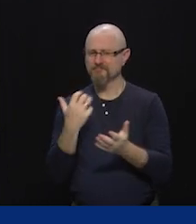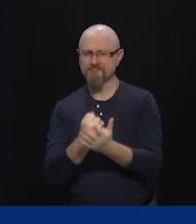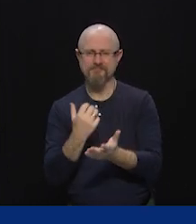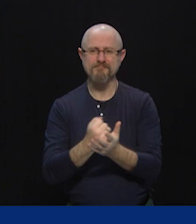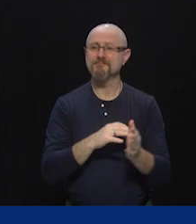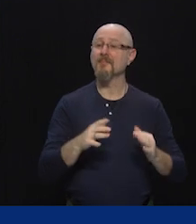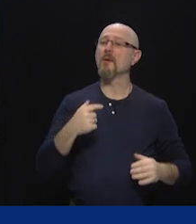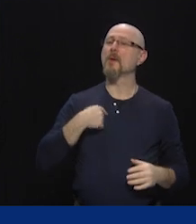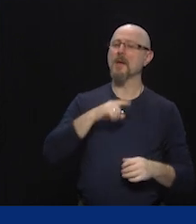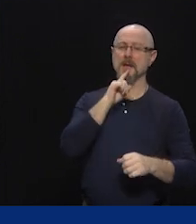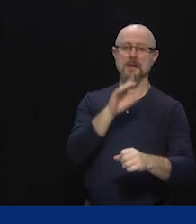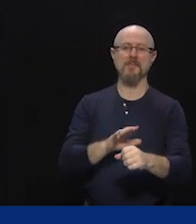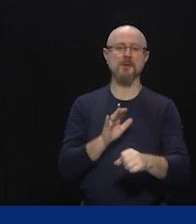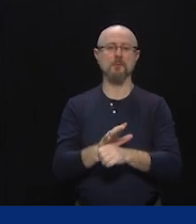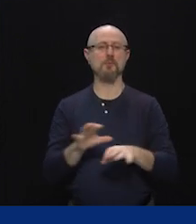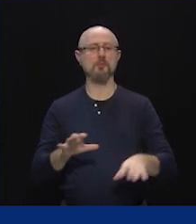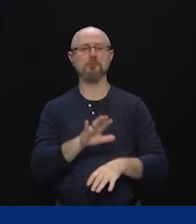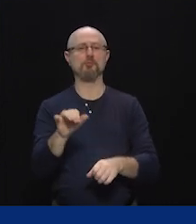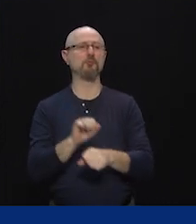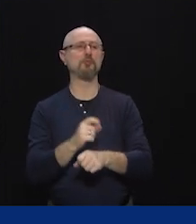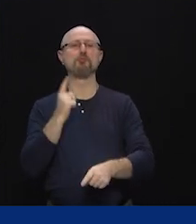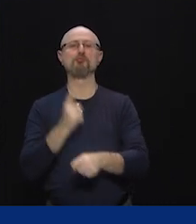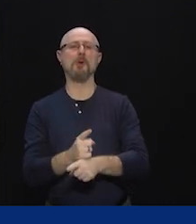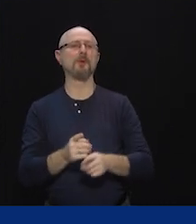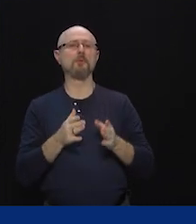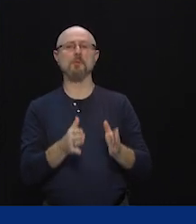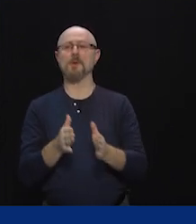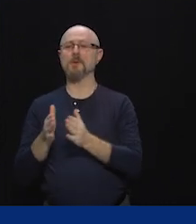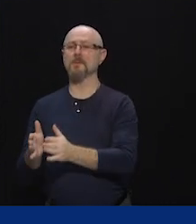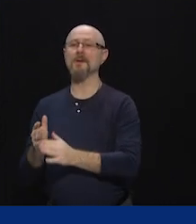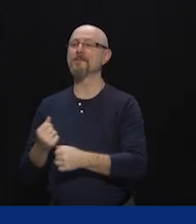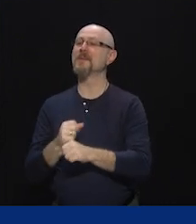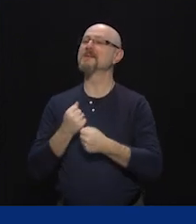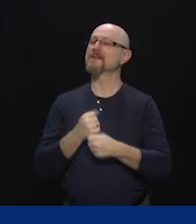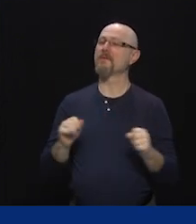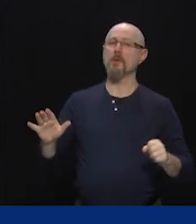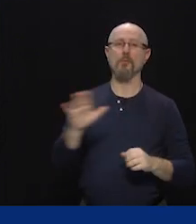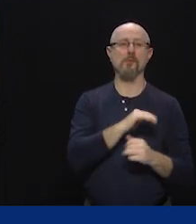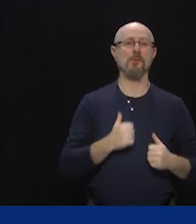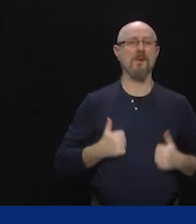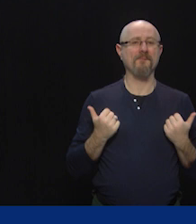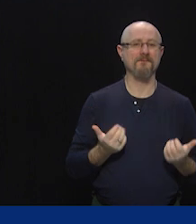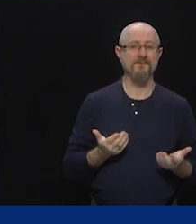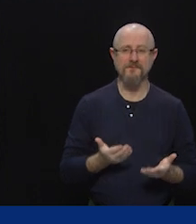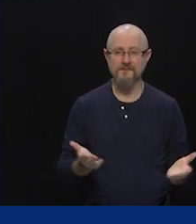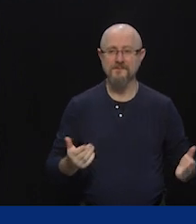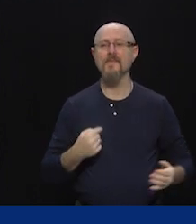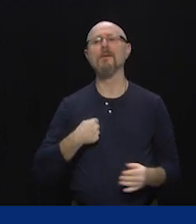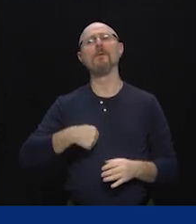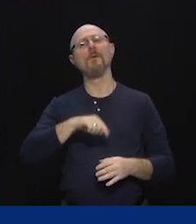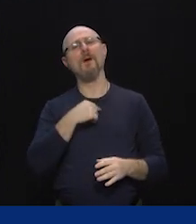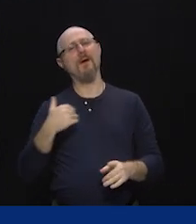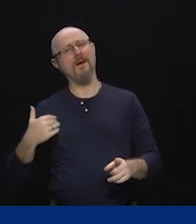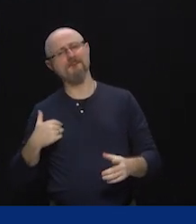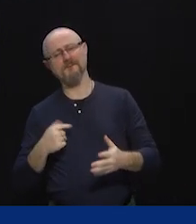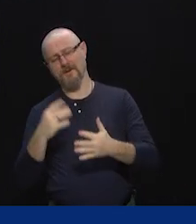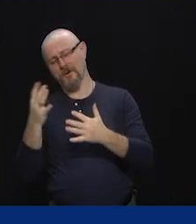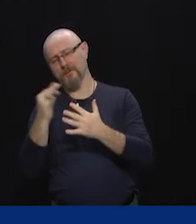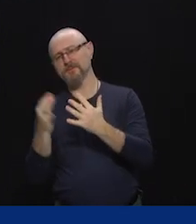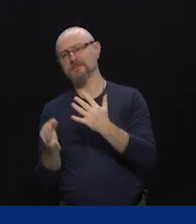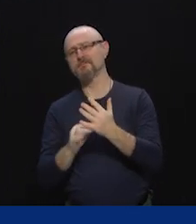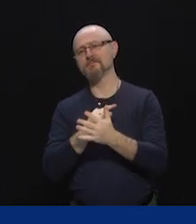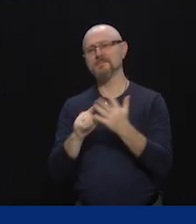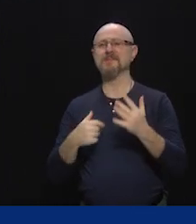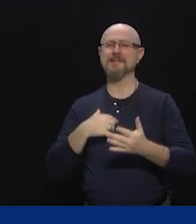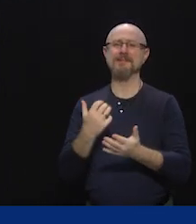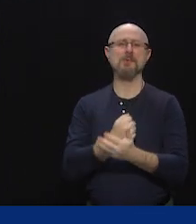done and doing everything we can to help save lives. But we have power that we just were beginning to untap this time